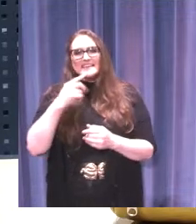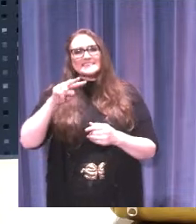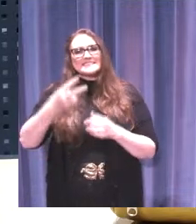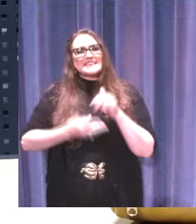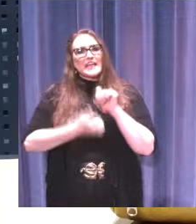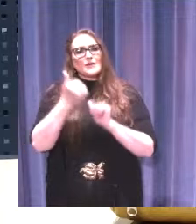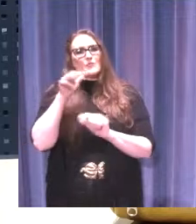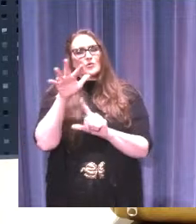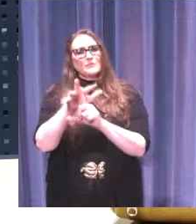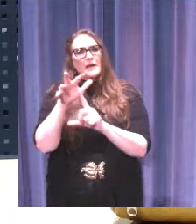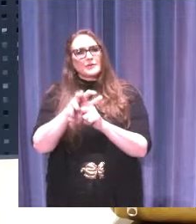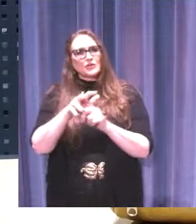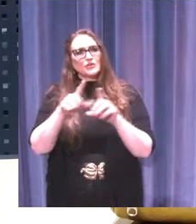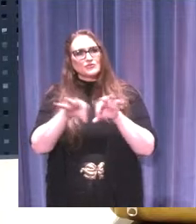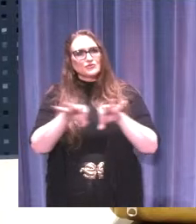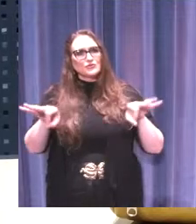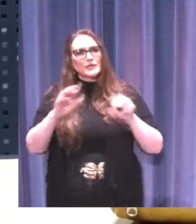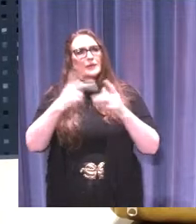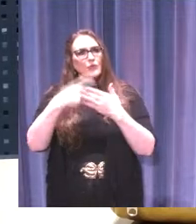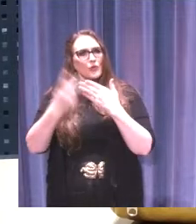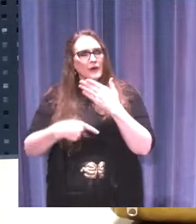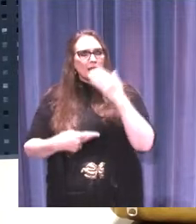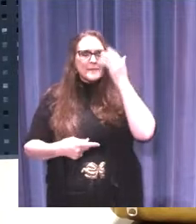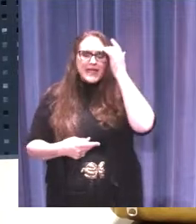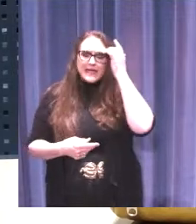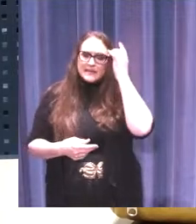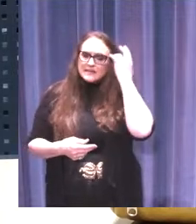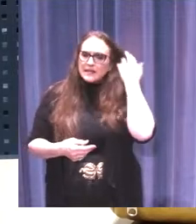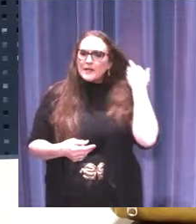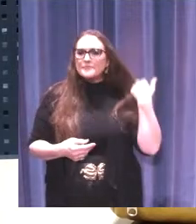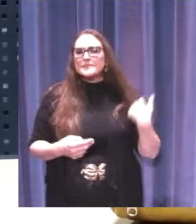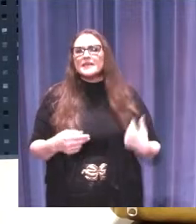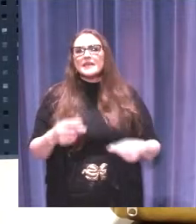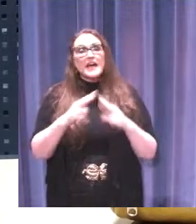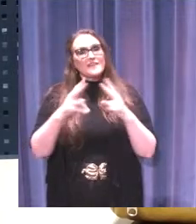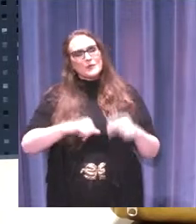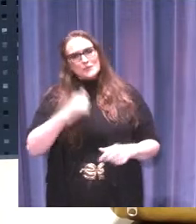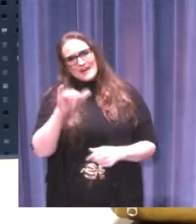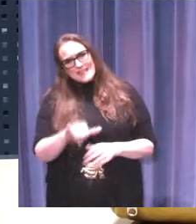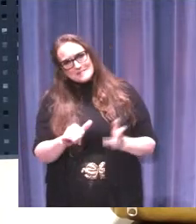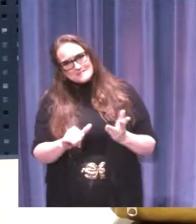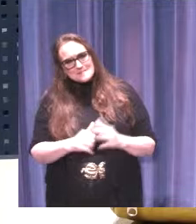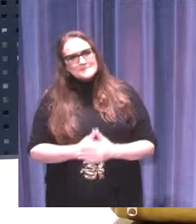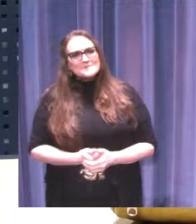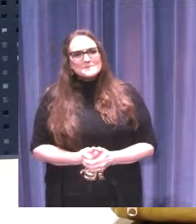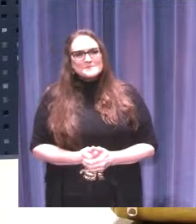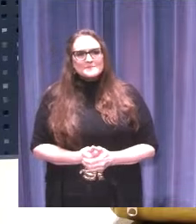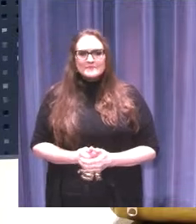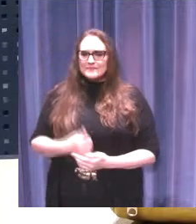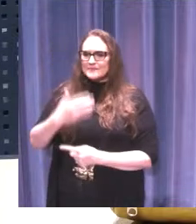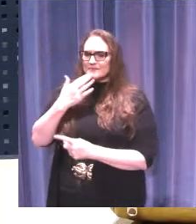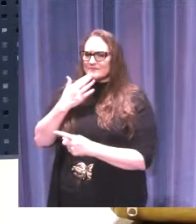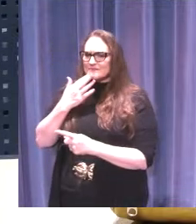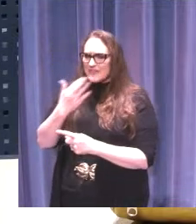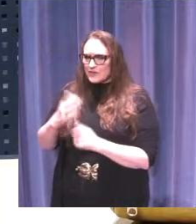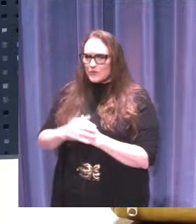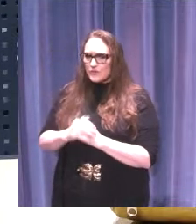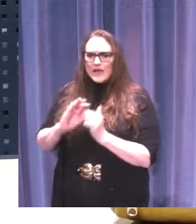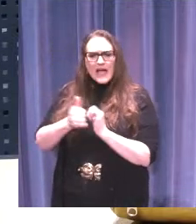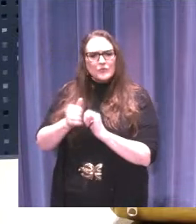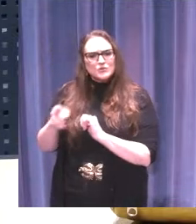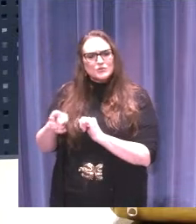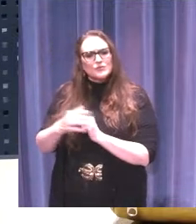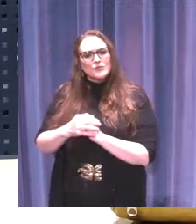most popular degree program. And I'm very proud of that. Thank you. How would